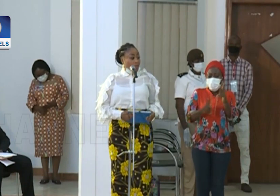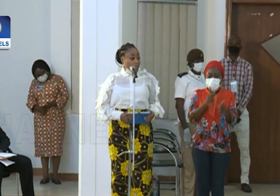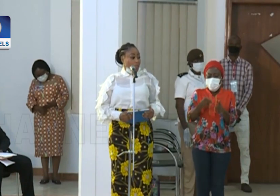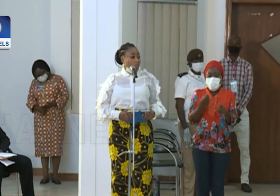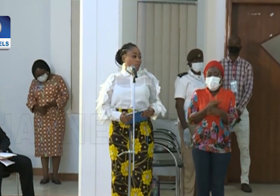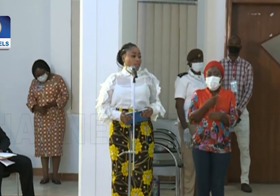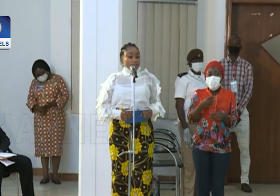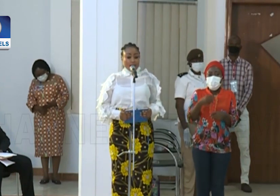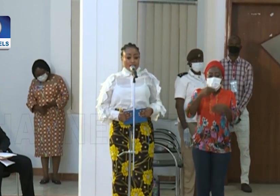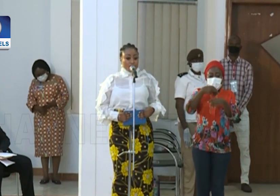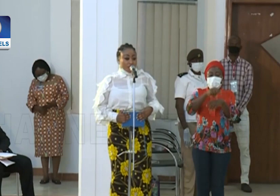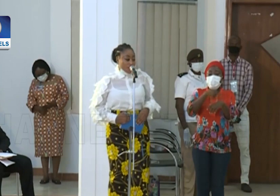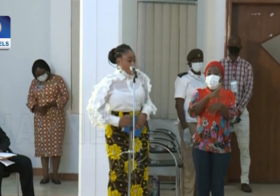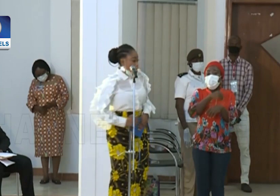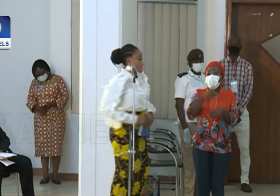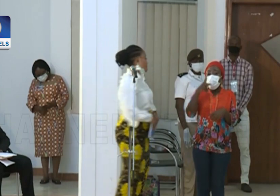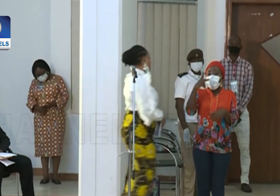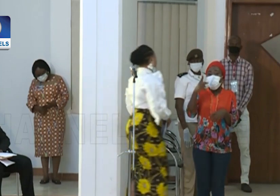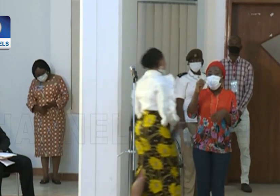are worried. Thank you very much.